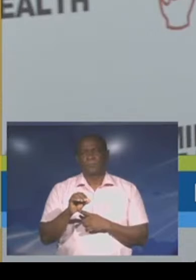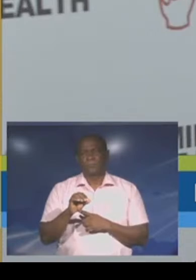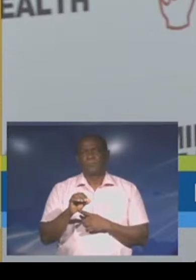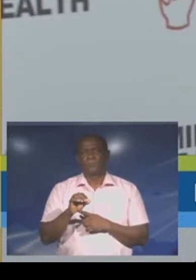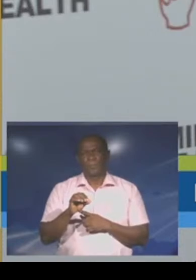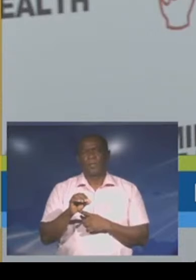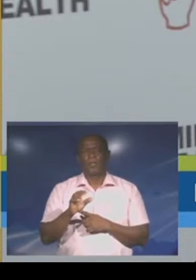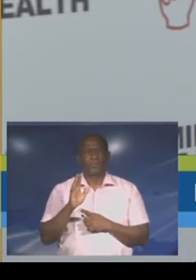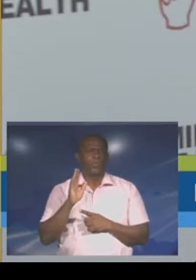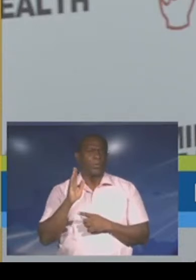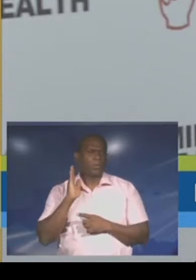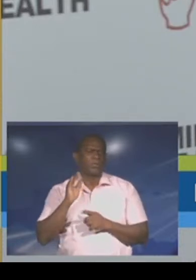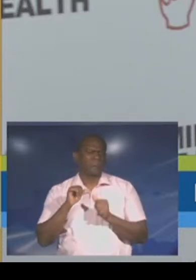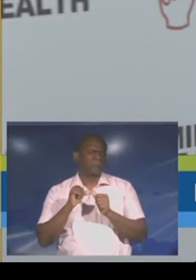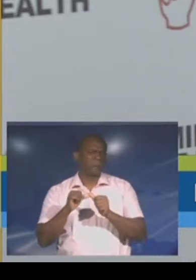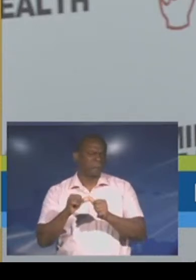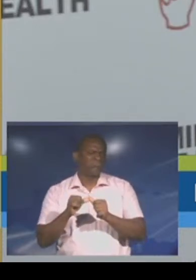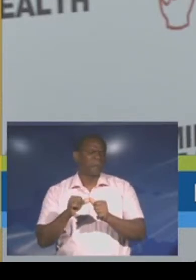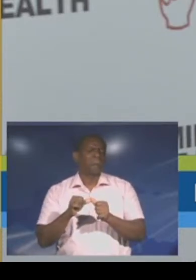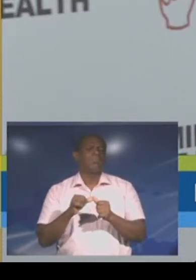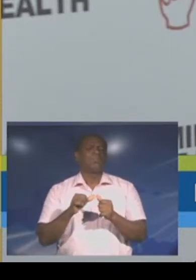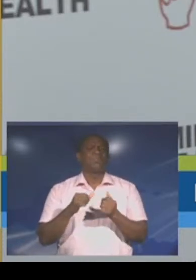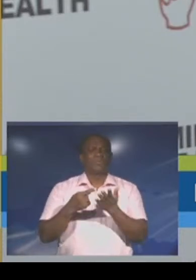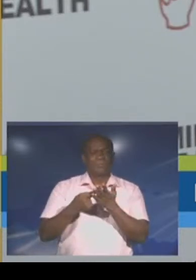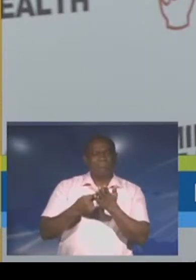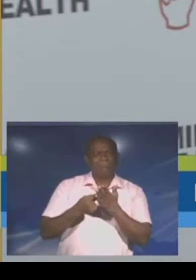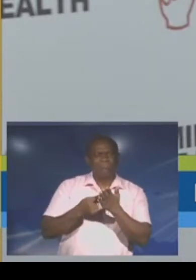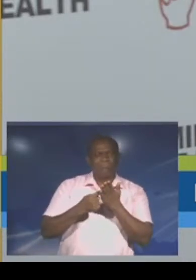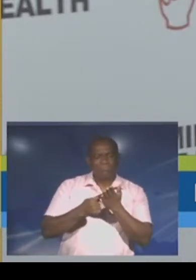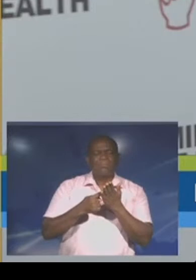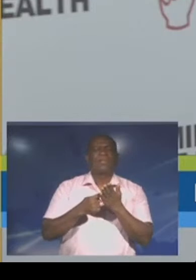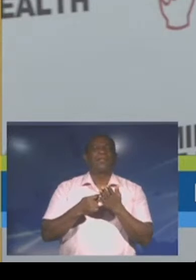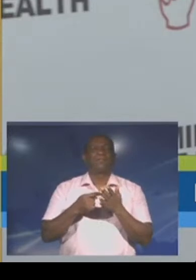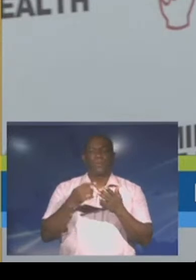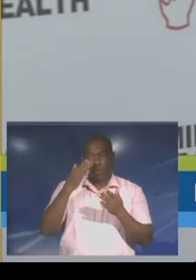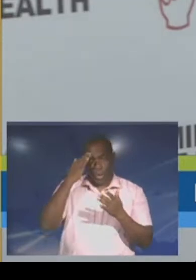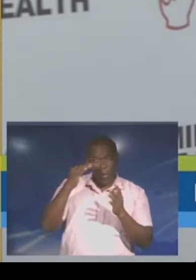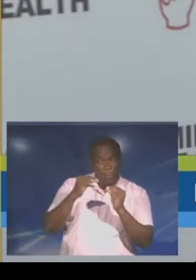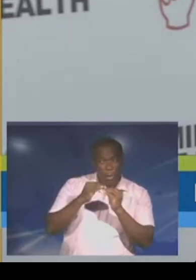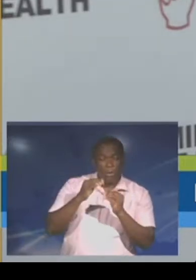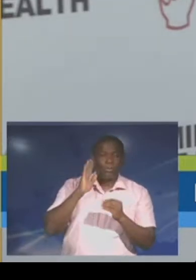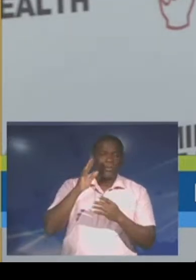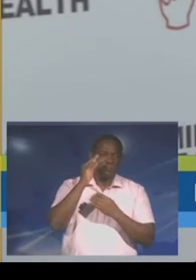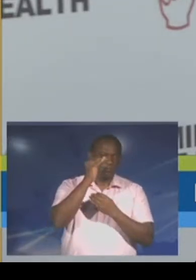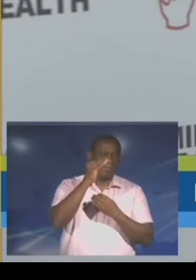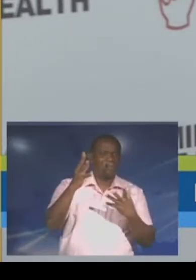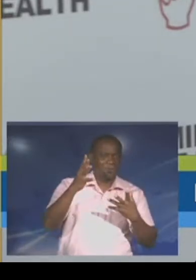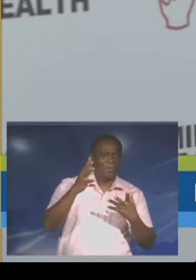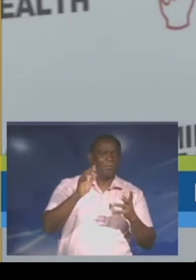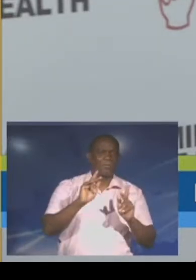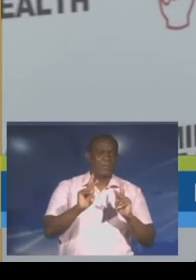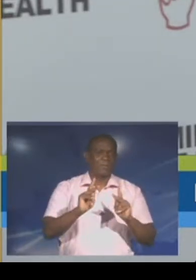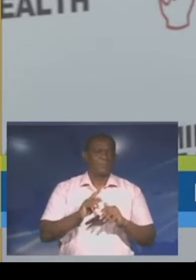population as we get further information. Thank you very much, CMO.